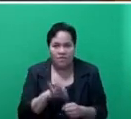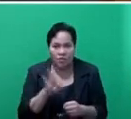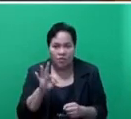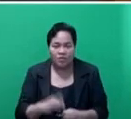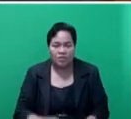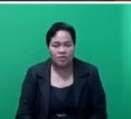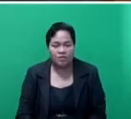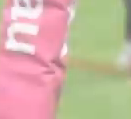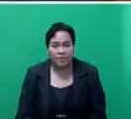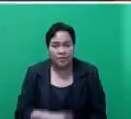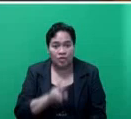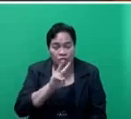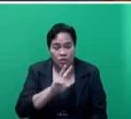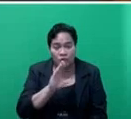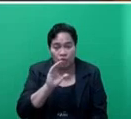In